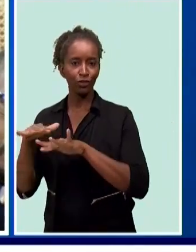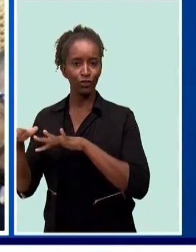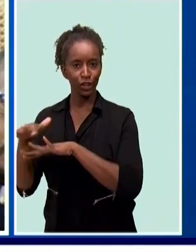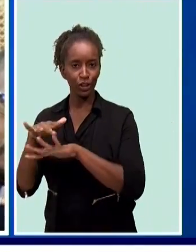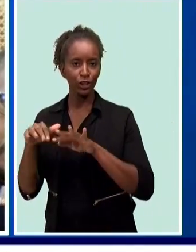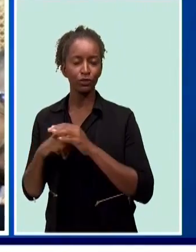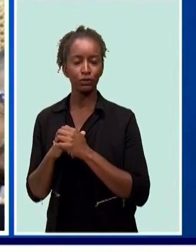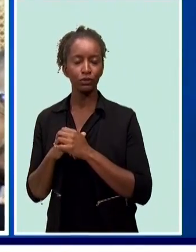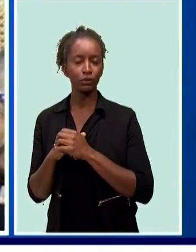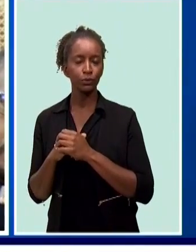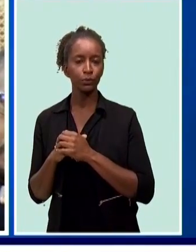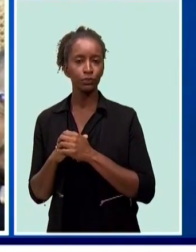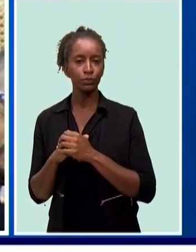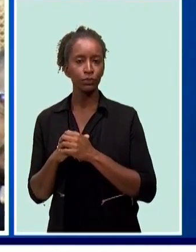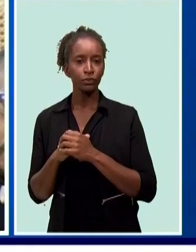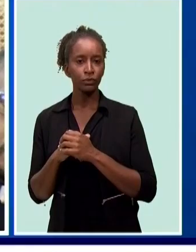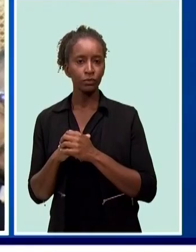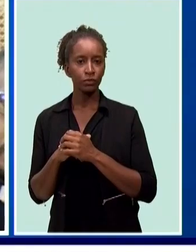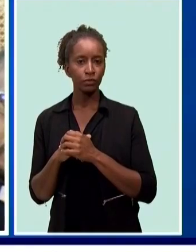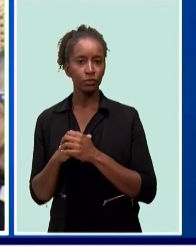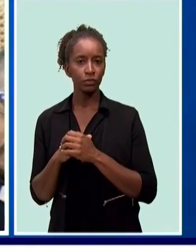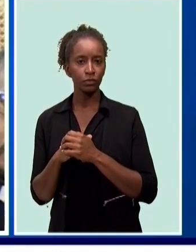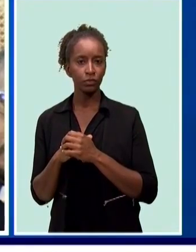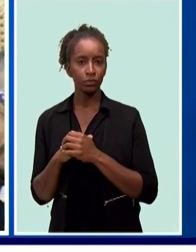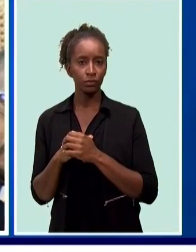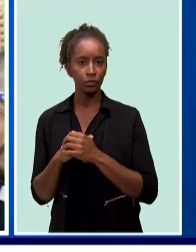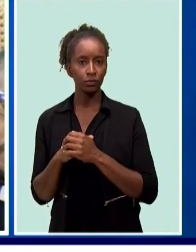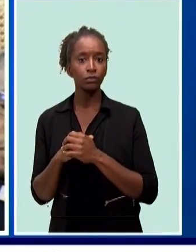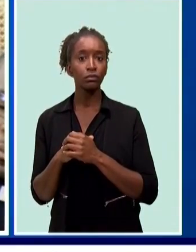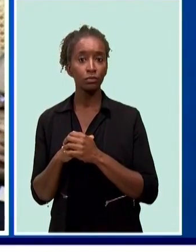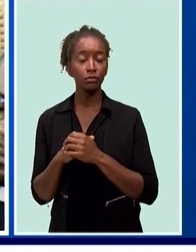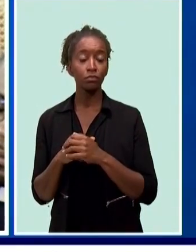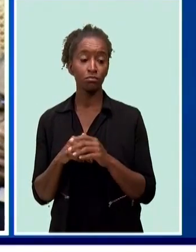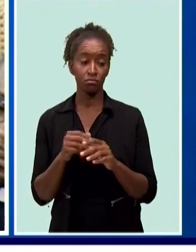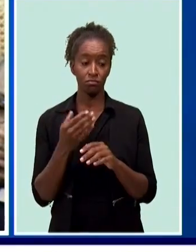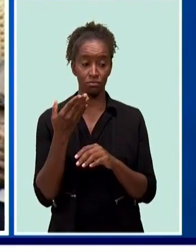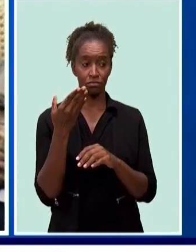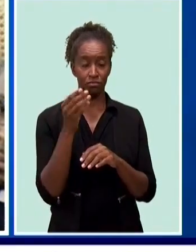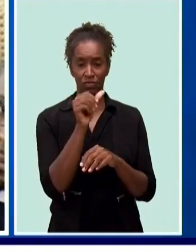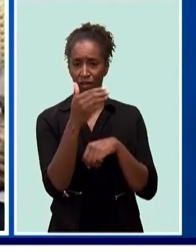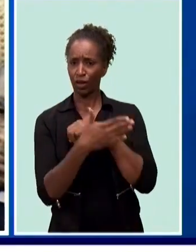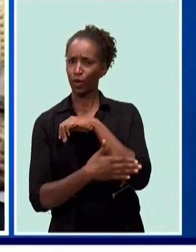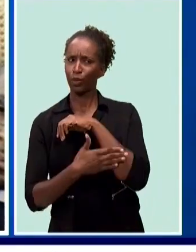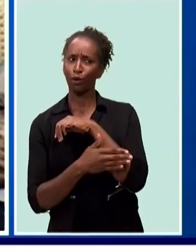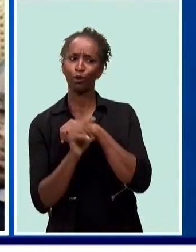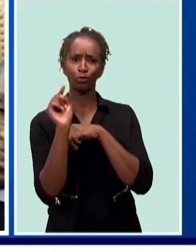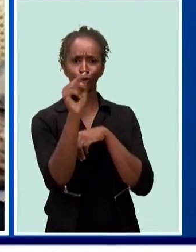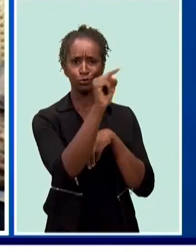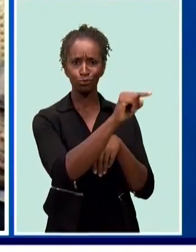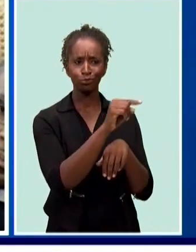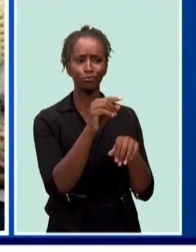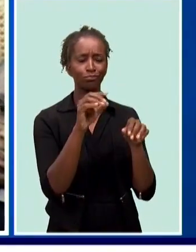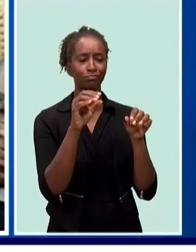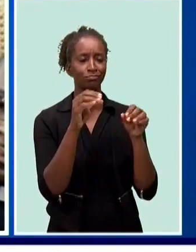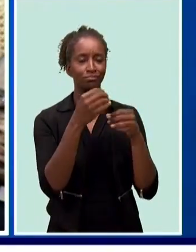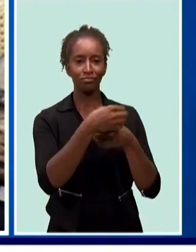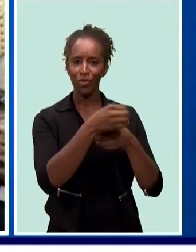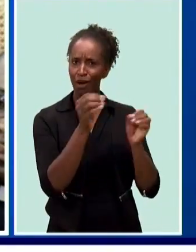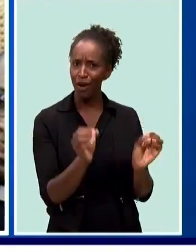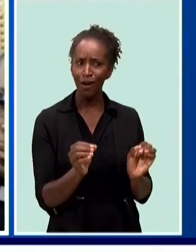on board and raised the morale of the staff in the foreign